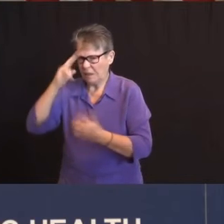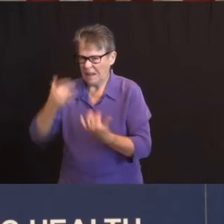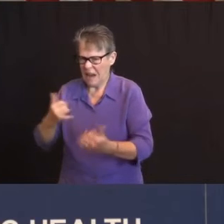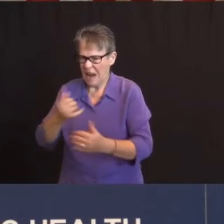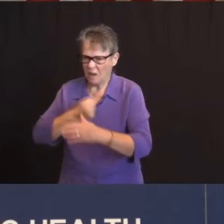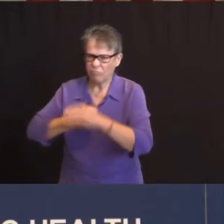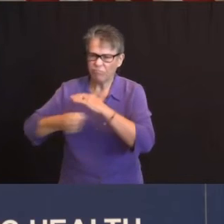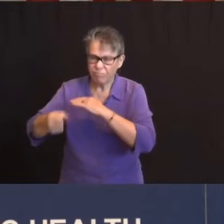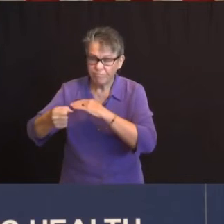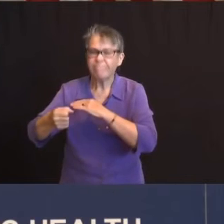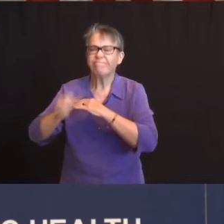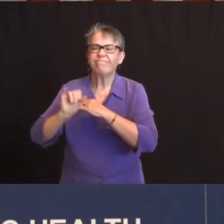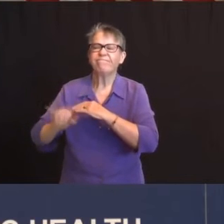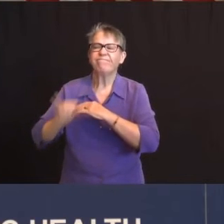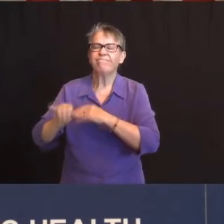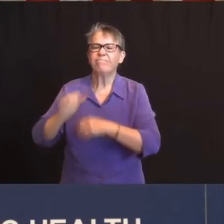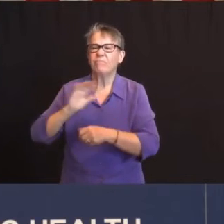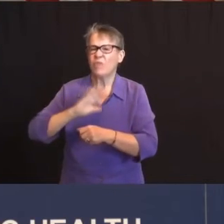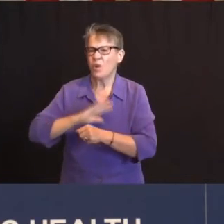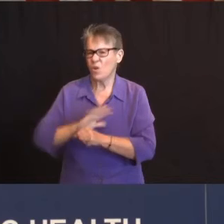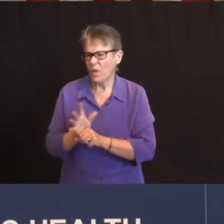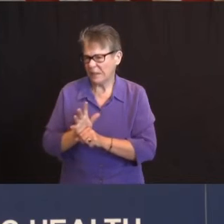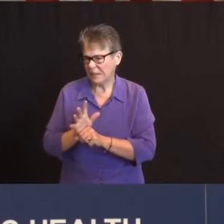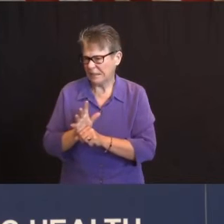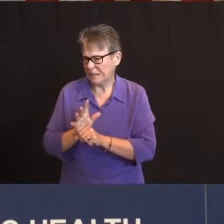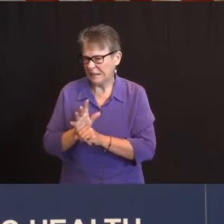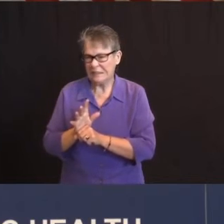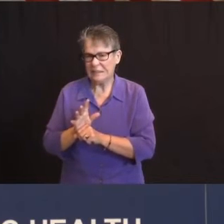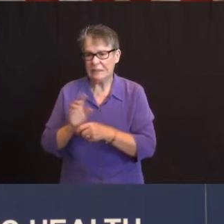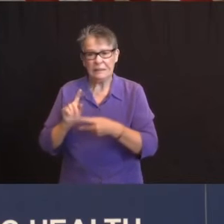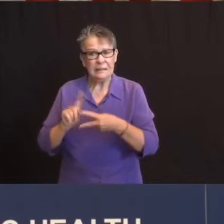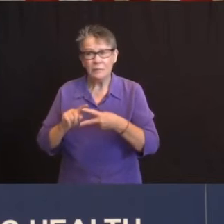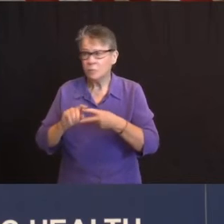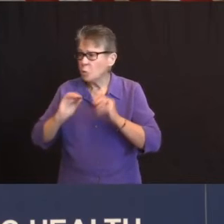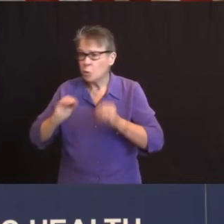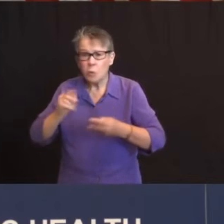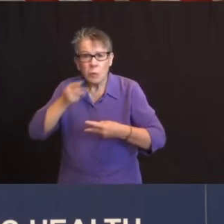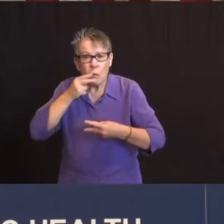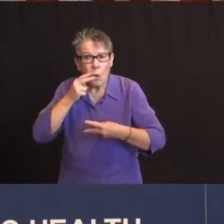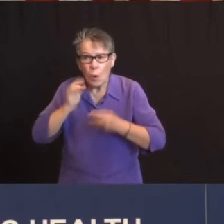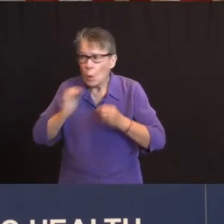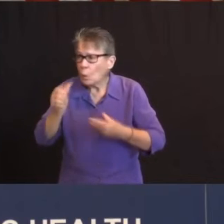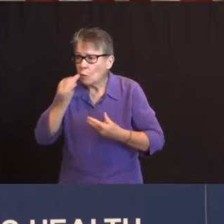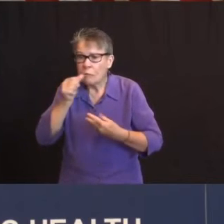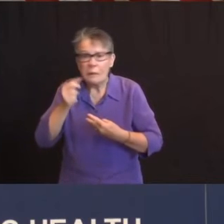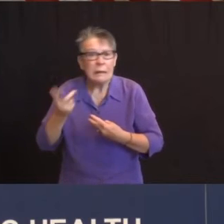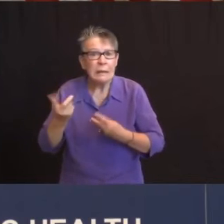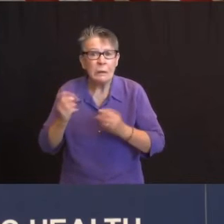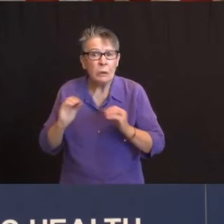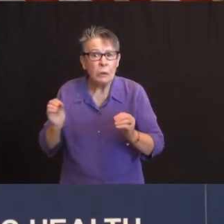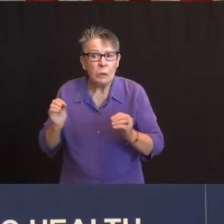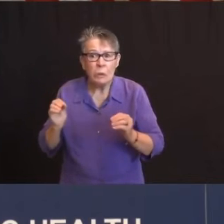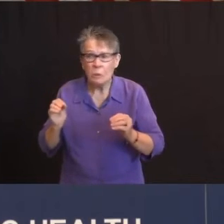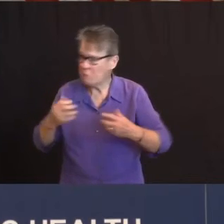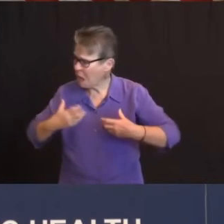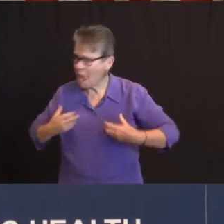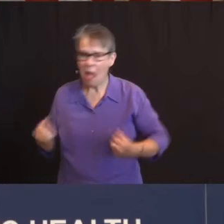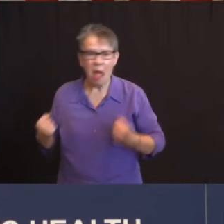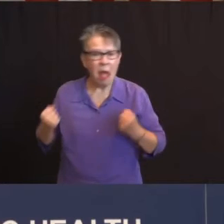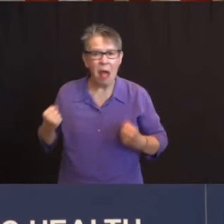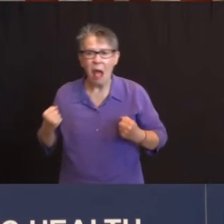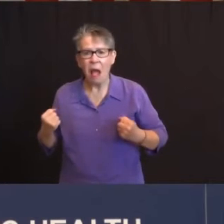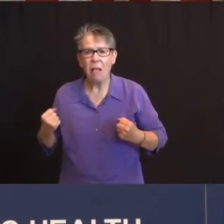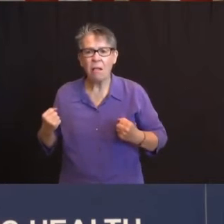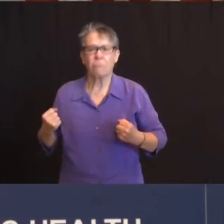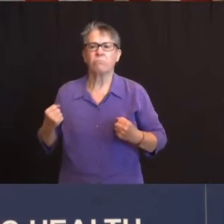me, doesn't smoke, doesn't drink, and just a phenomenal model of health. And he explained to me